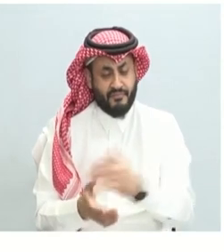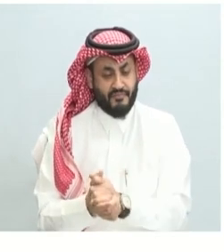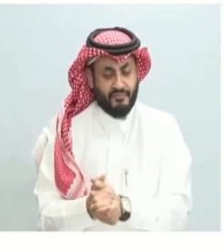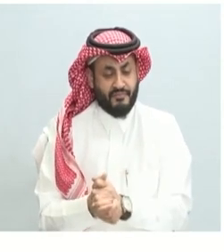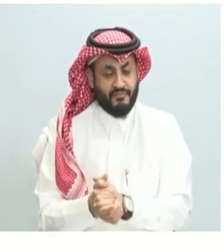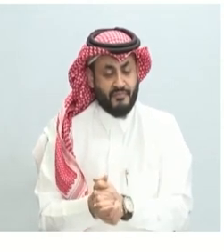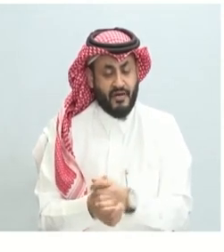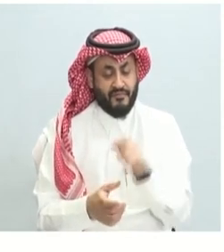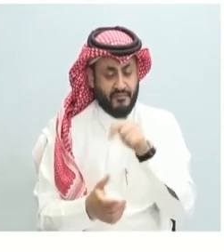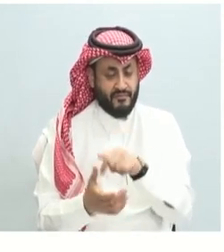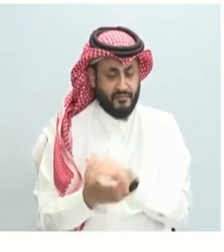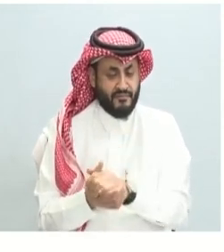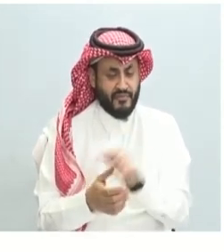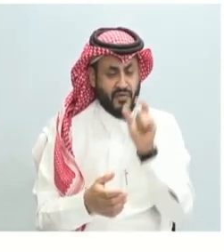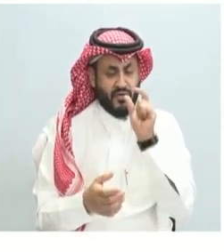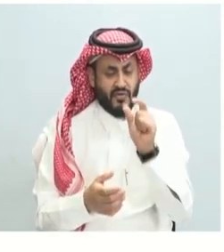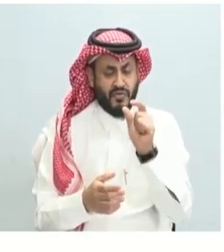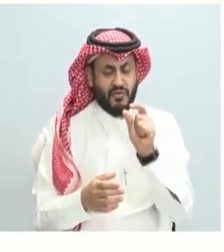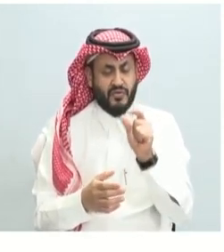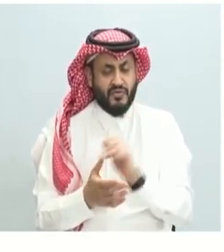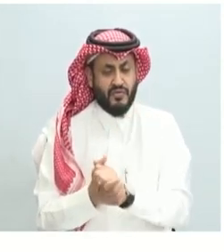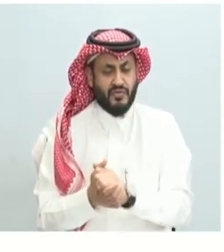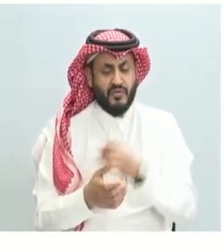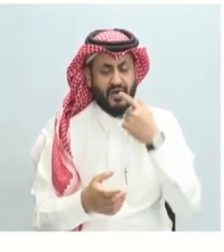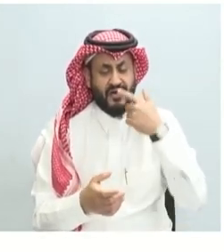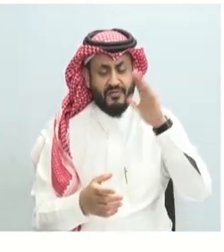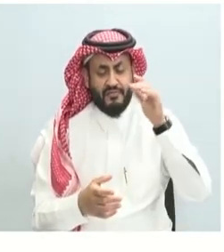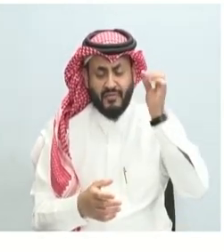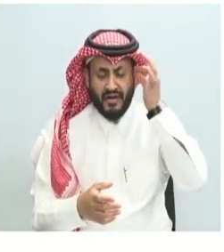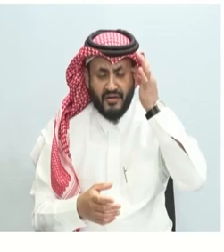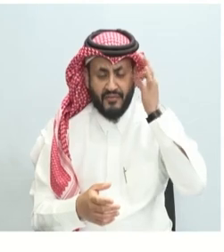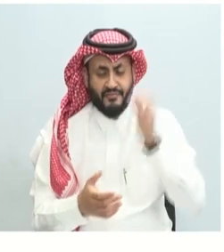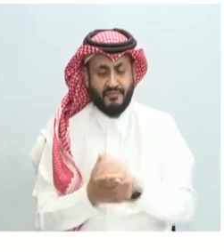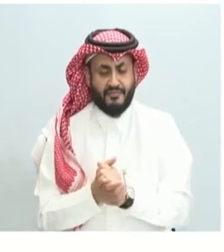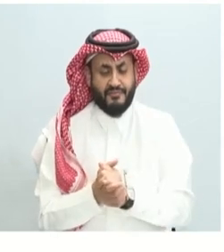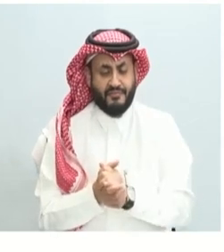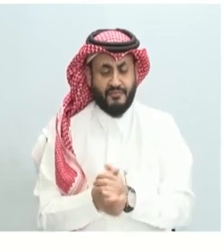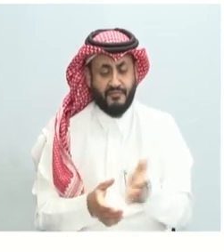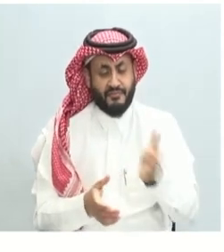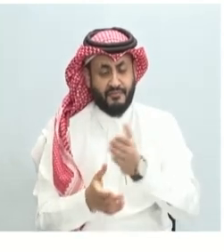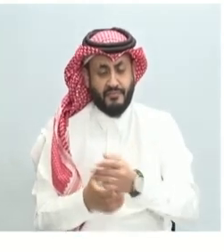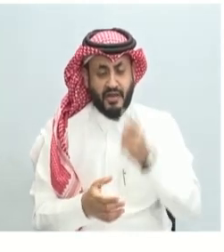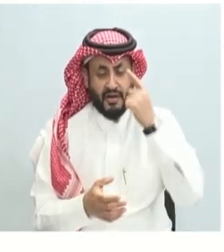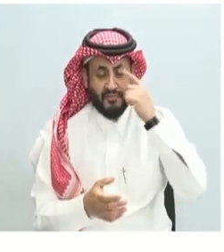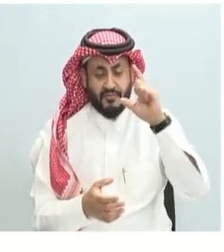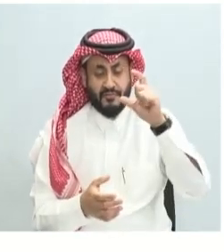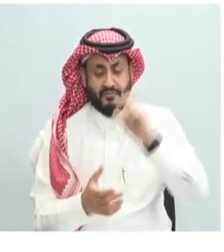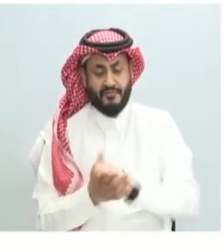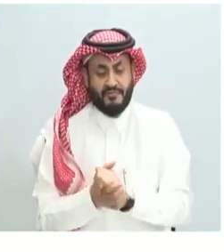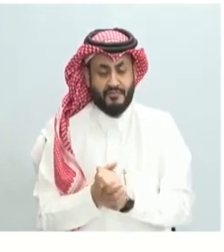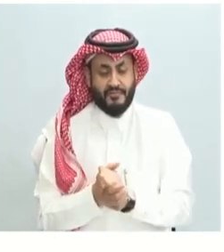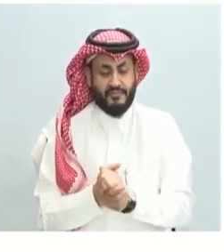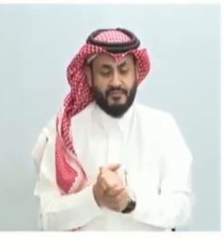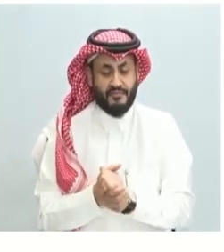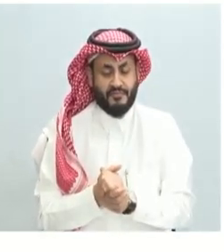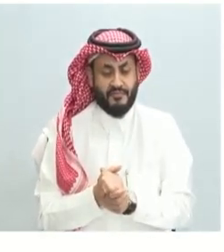sentence, that he has short blonde hair and blue